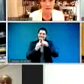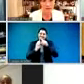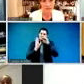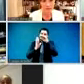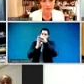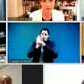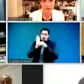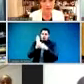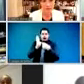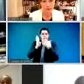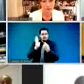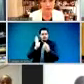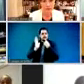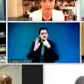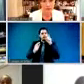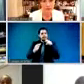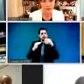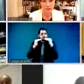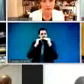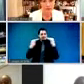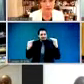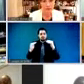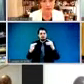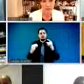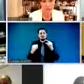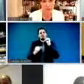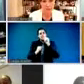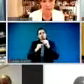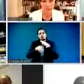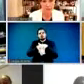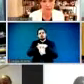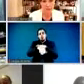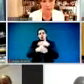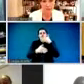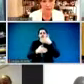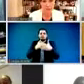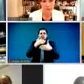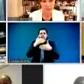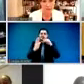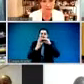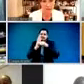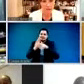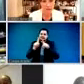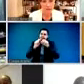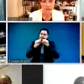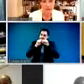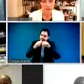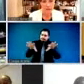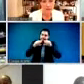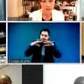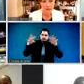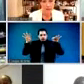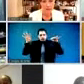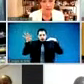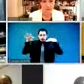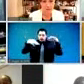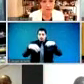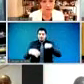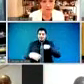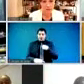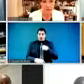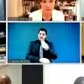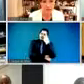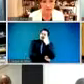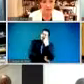seen through actually seeing that increase of women's representation on the BBC is that we're finding that motherhood is portrayed in different ways.